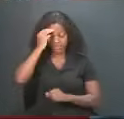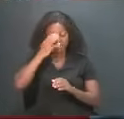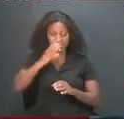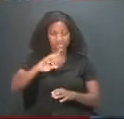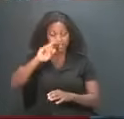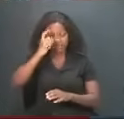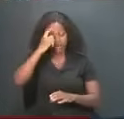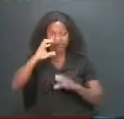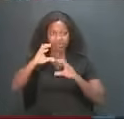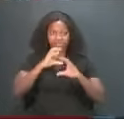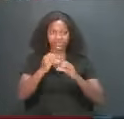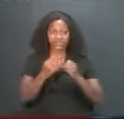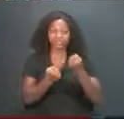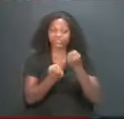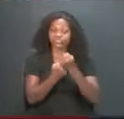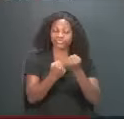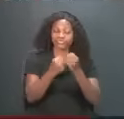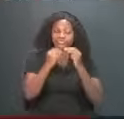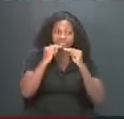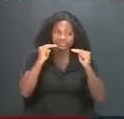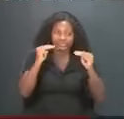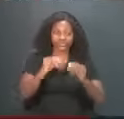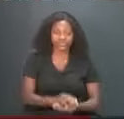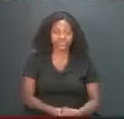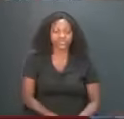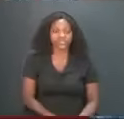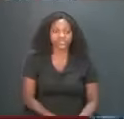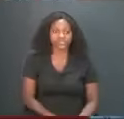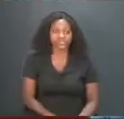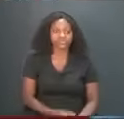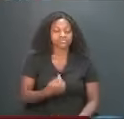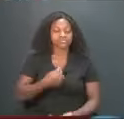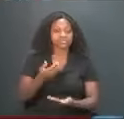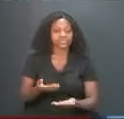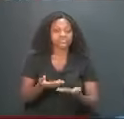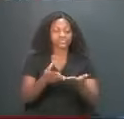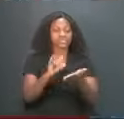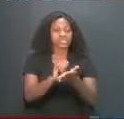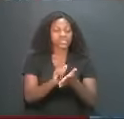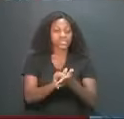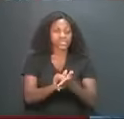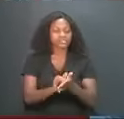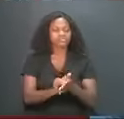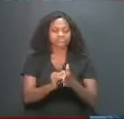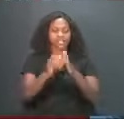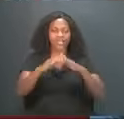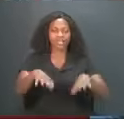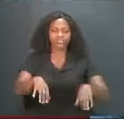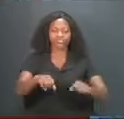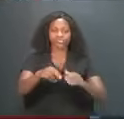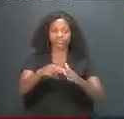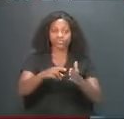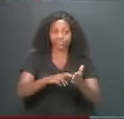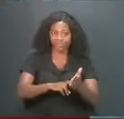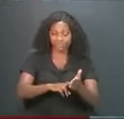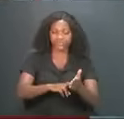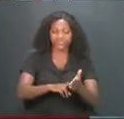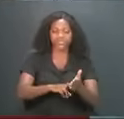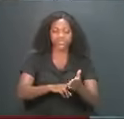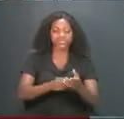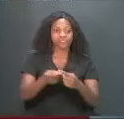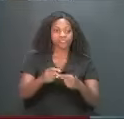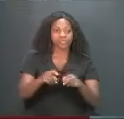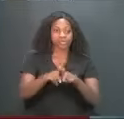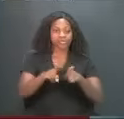will second the motion. Mr. Speaker, I move that this Honorable House adopts the report of the Committee on